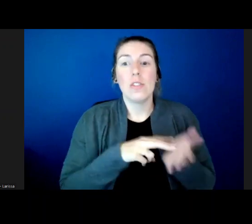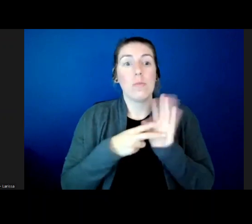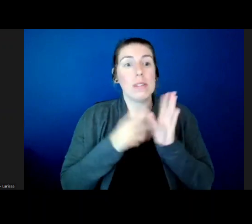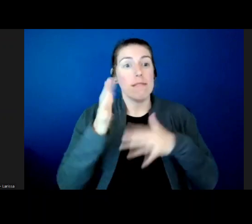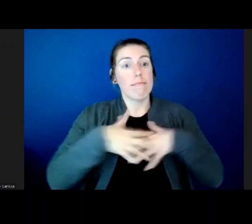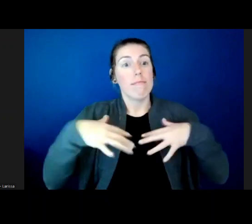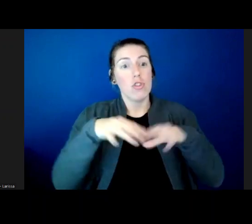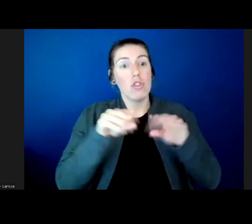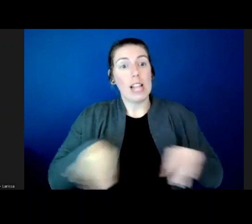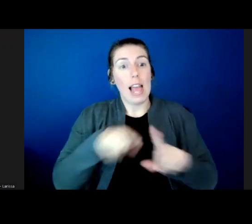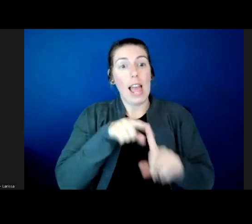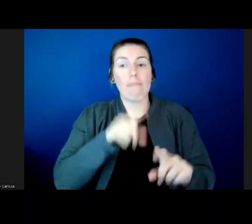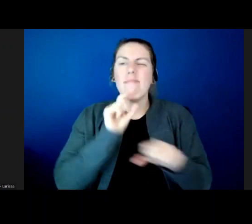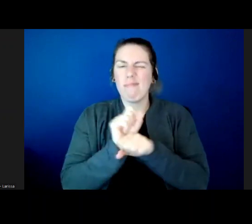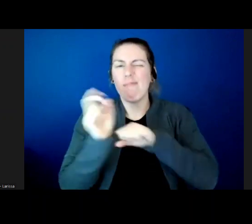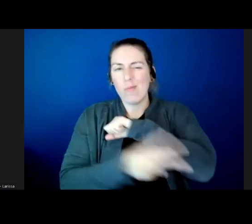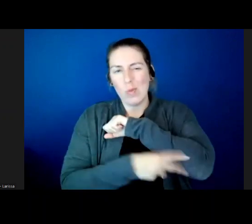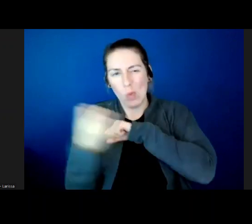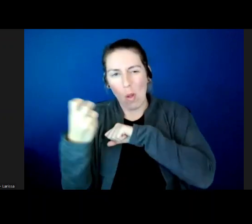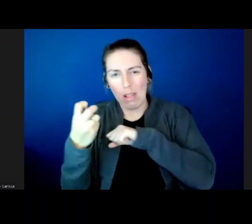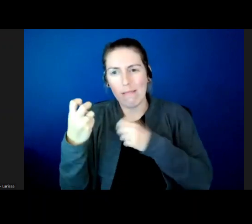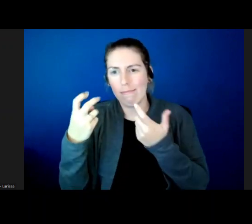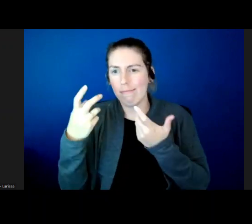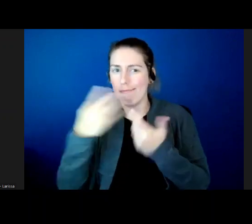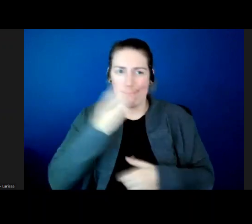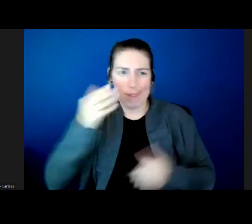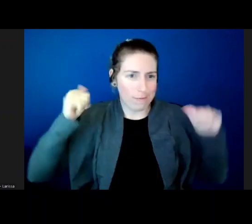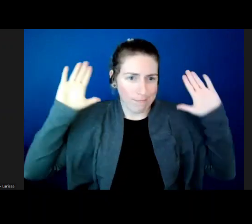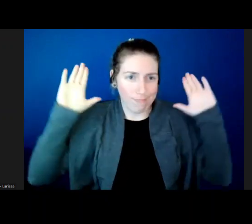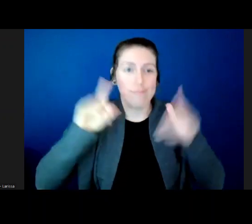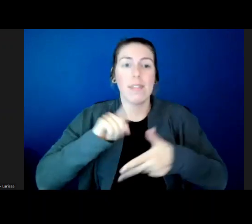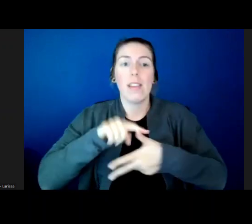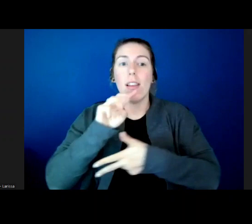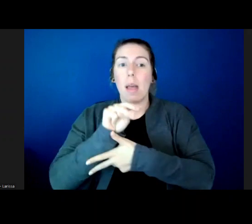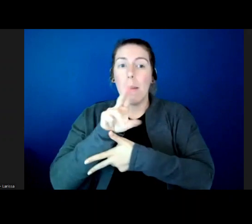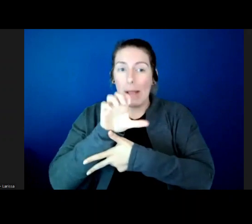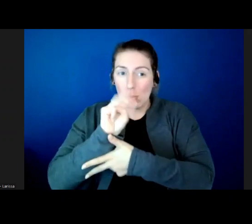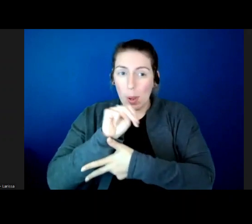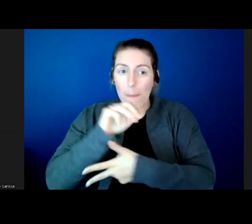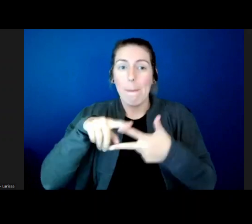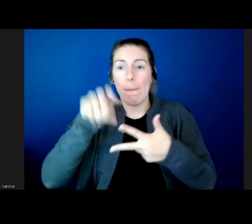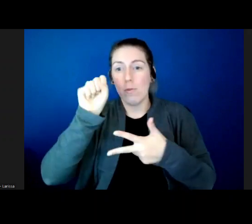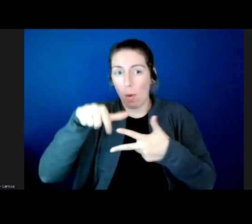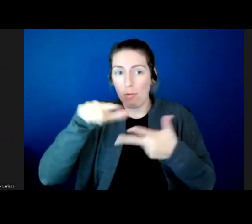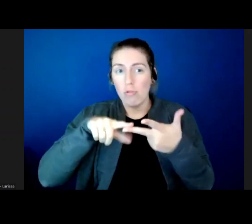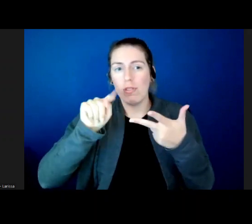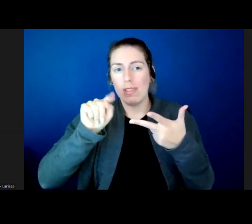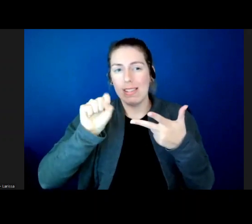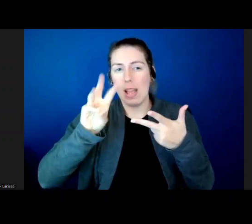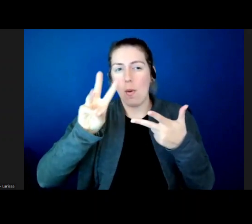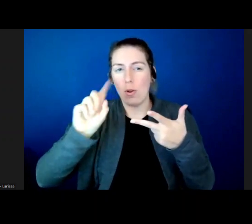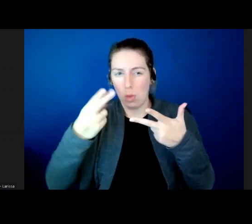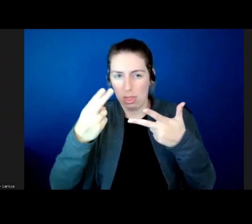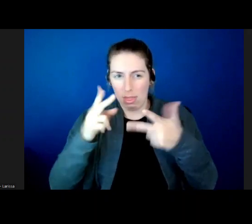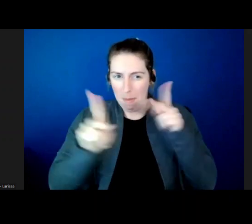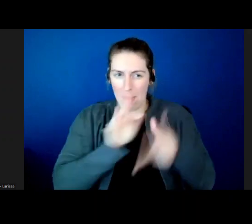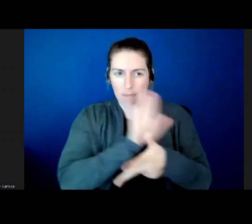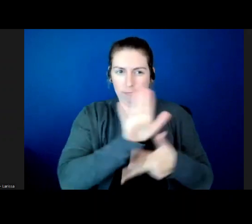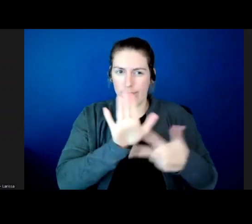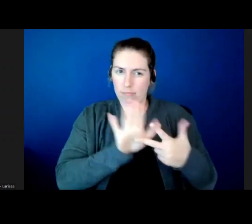the stolen, unceded lands of the Musqueam, Squamish, and Tsleil-Waututh people. Like Michelle